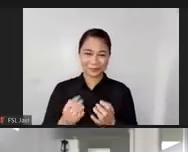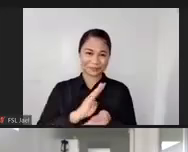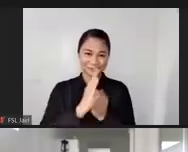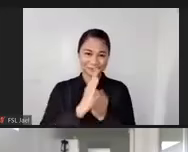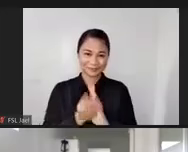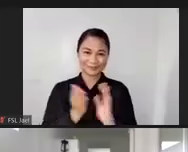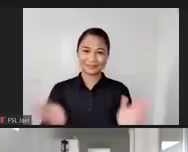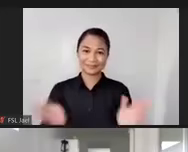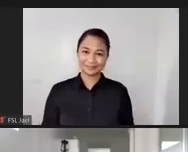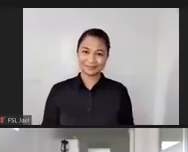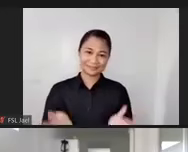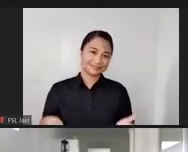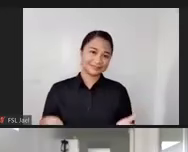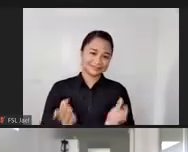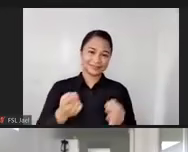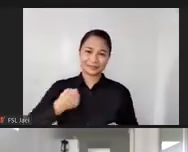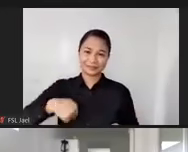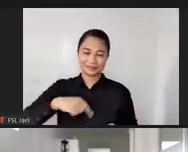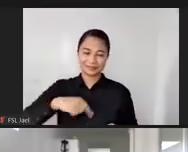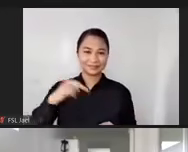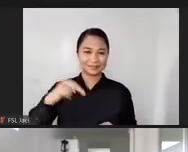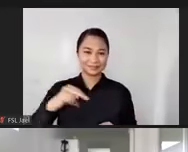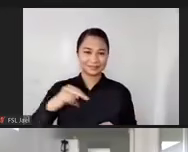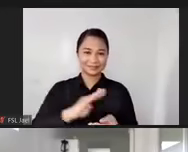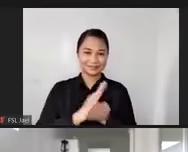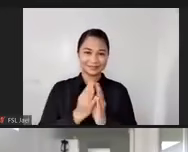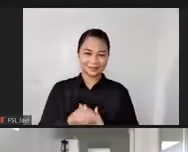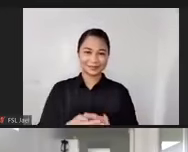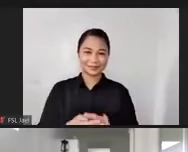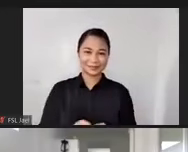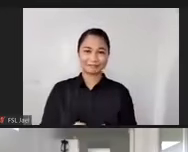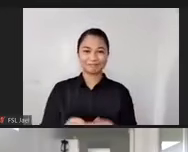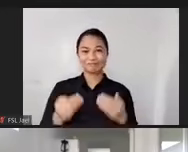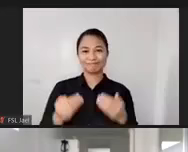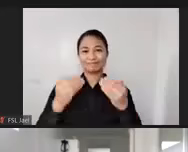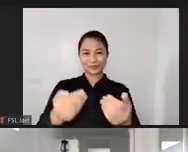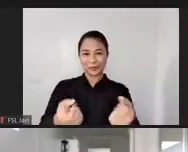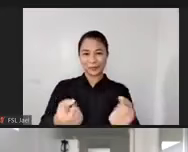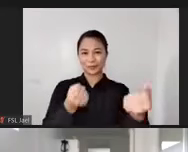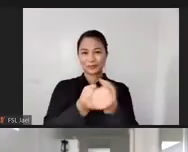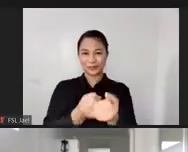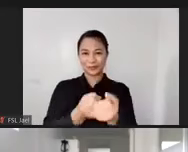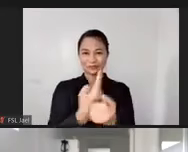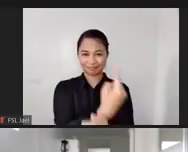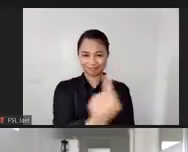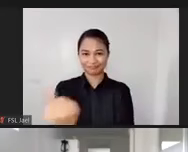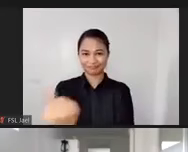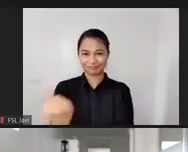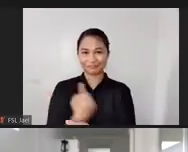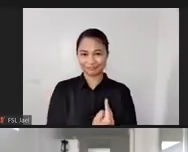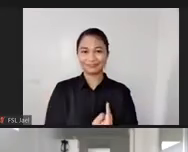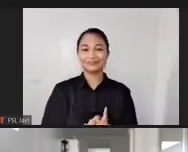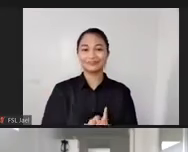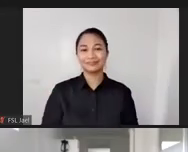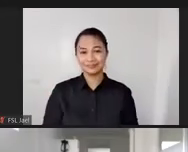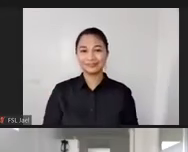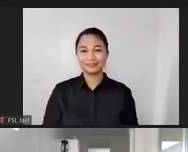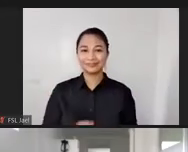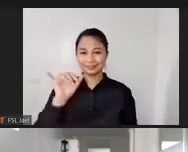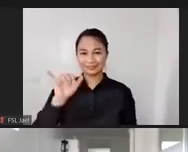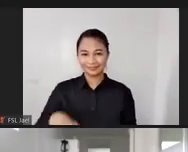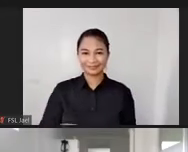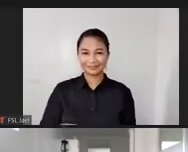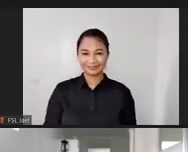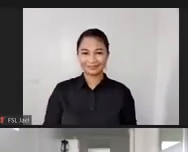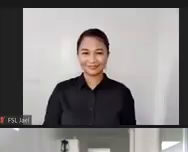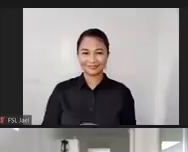in that sense that we actually are more open to learning from each other. So we have to also